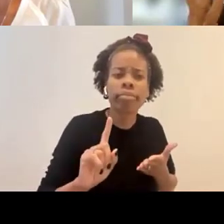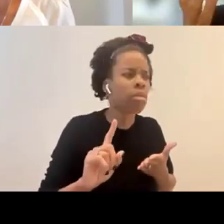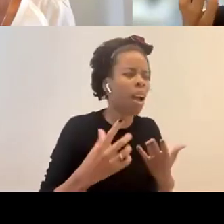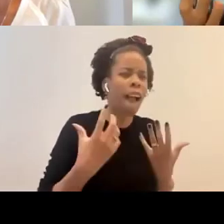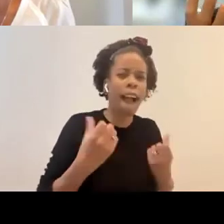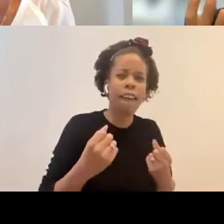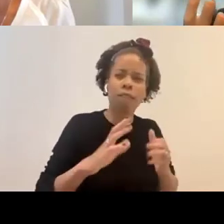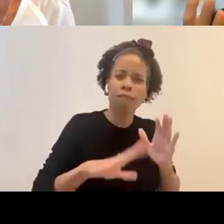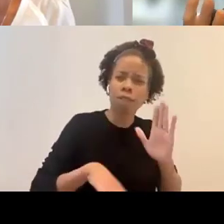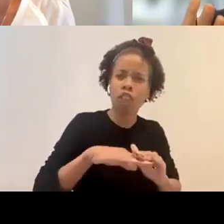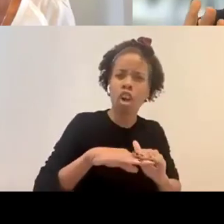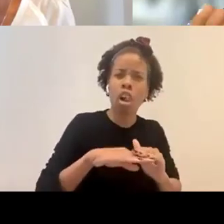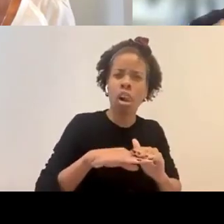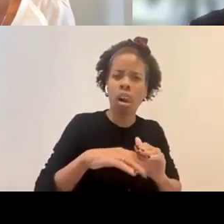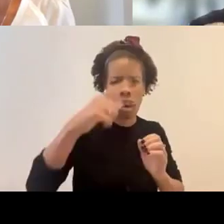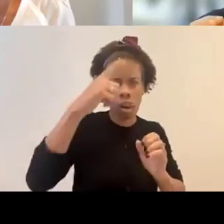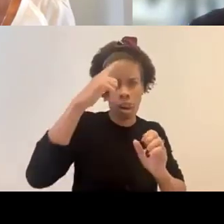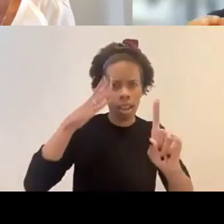intentional,